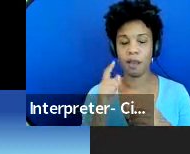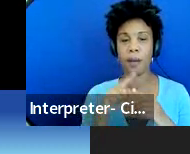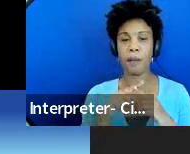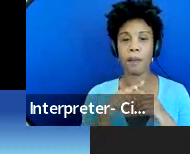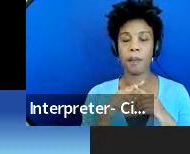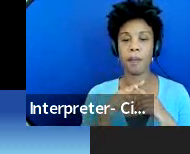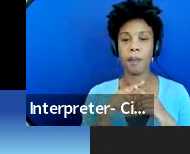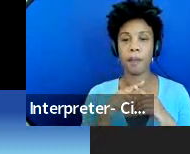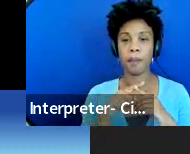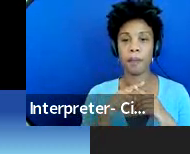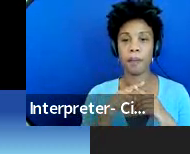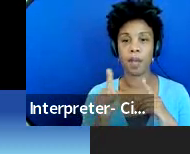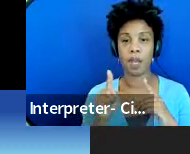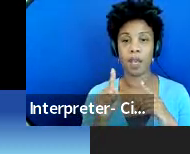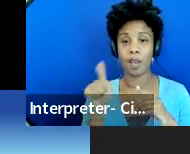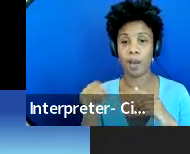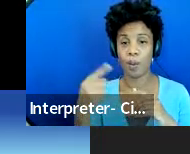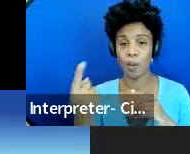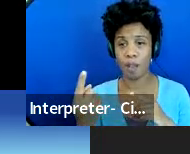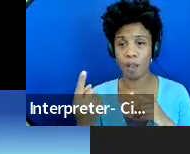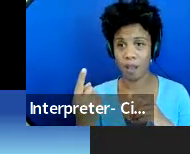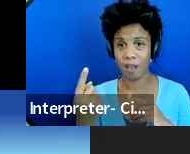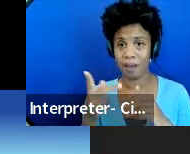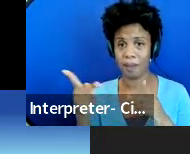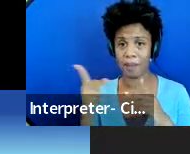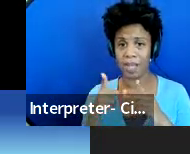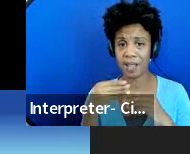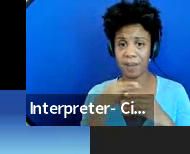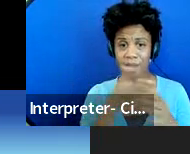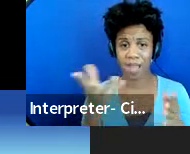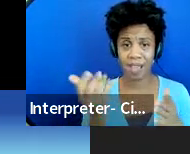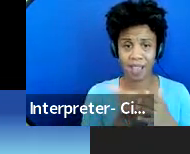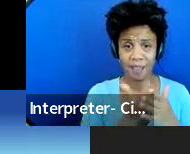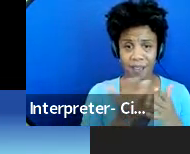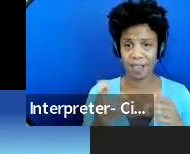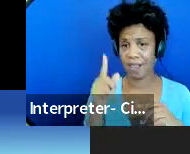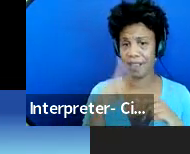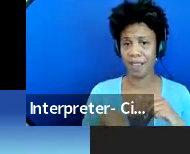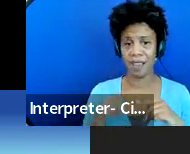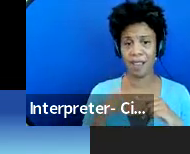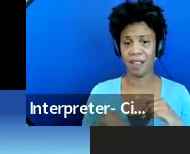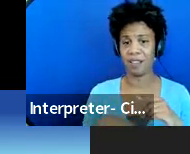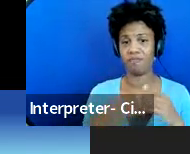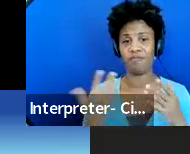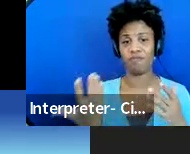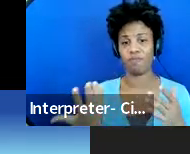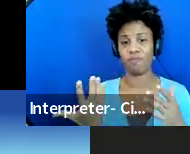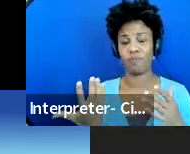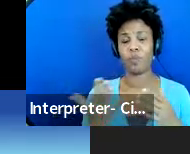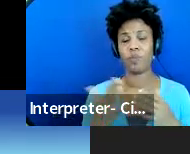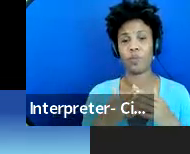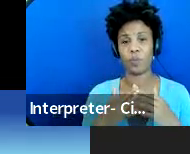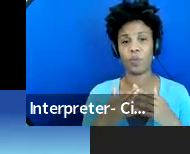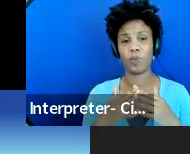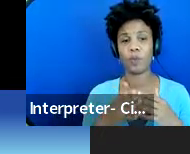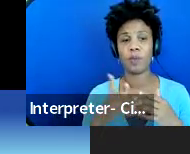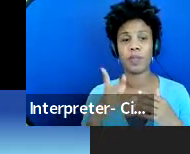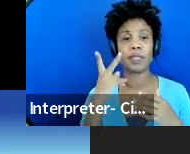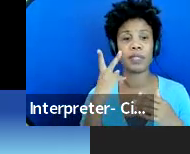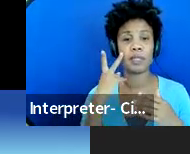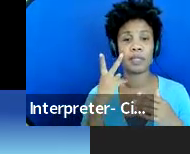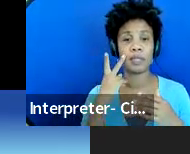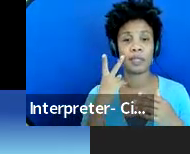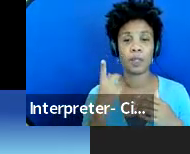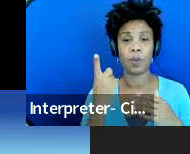is always able to provide anything, everything that is required. And so we recognize, for example, that the service that was